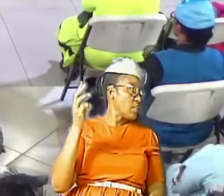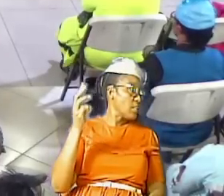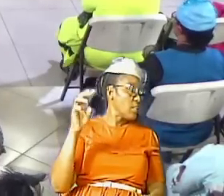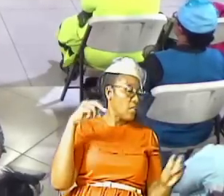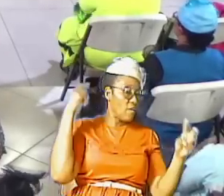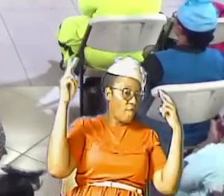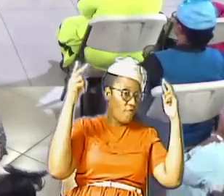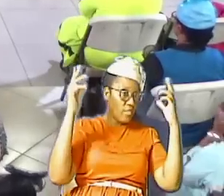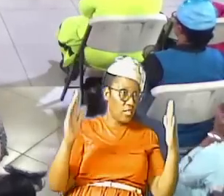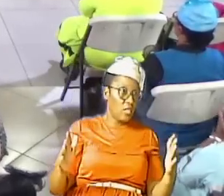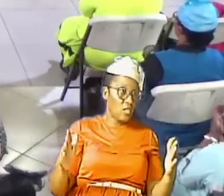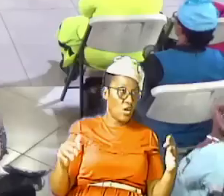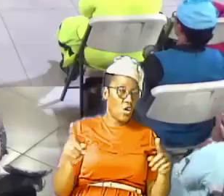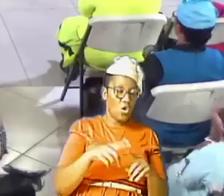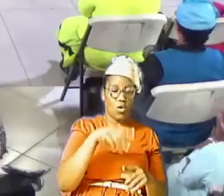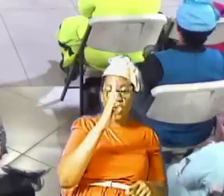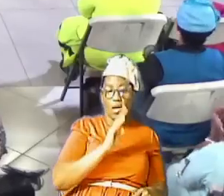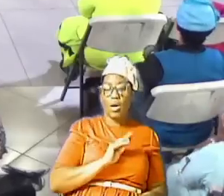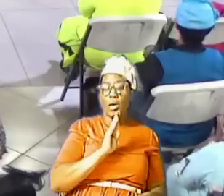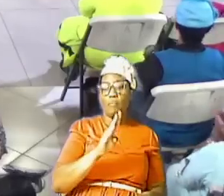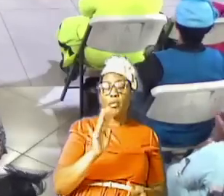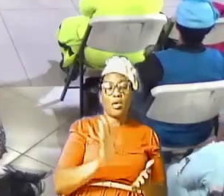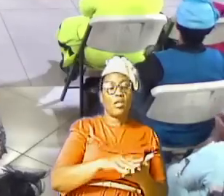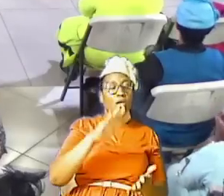God be praised.